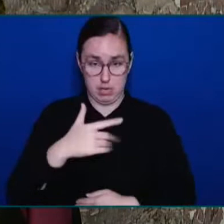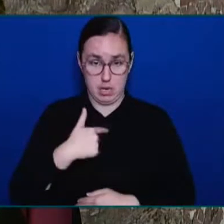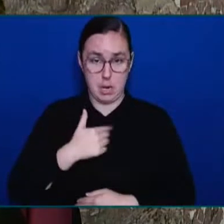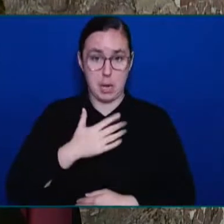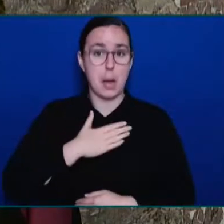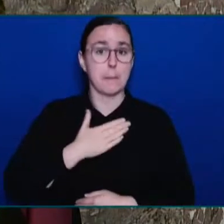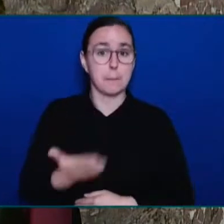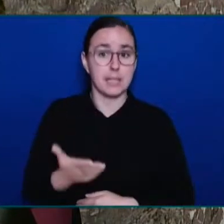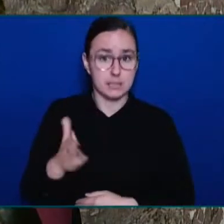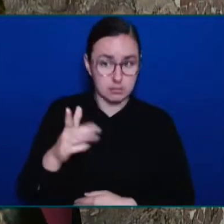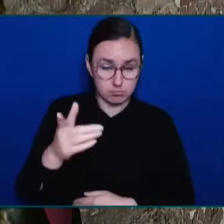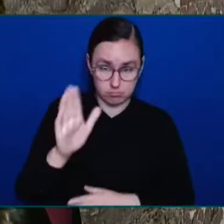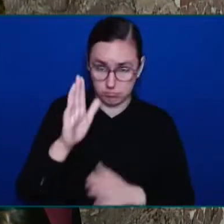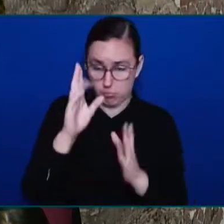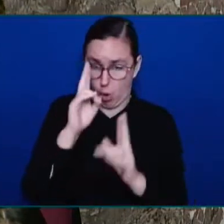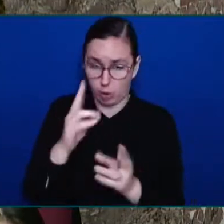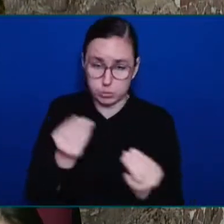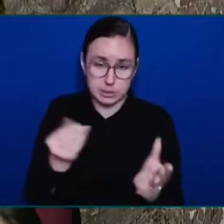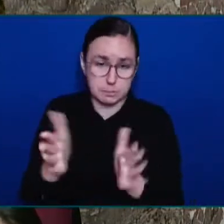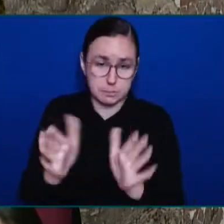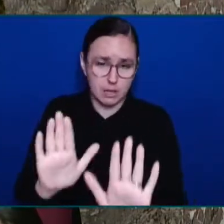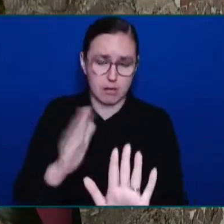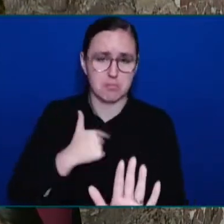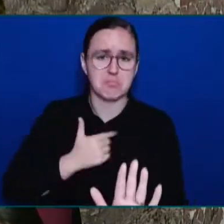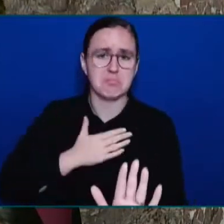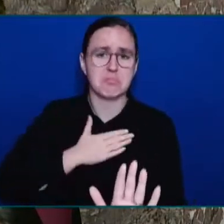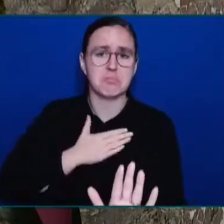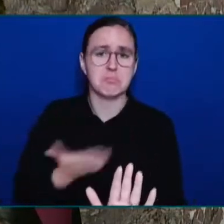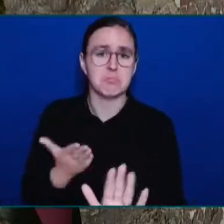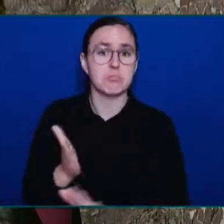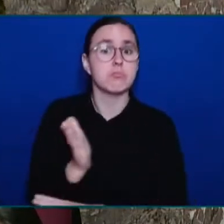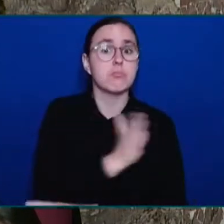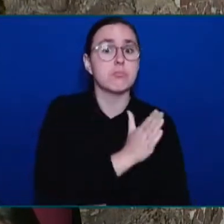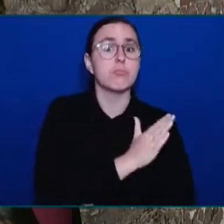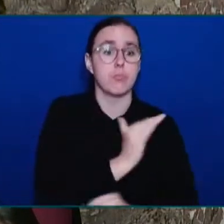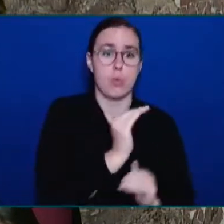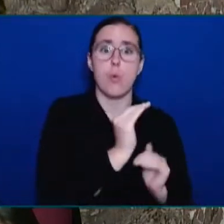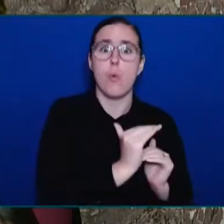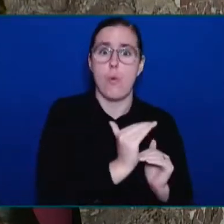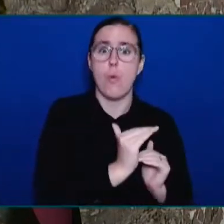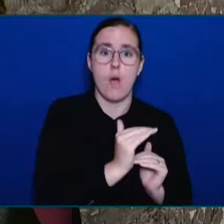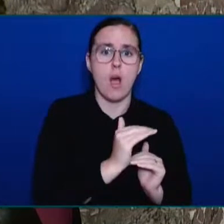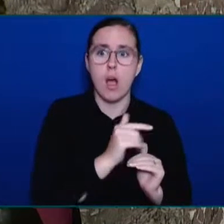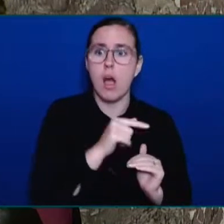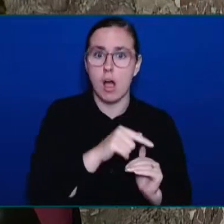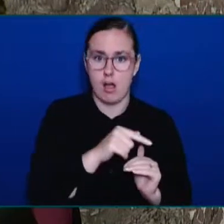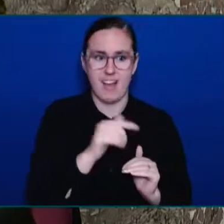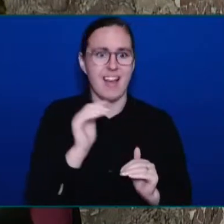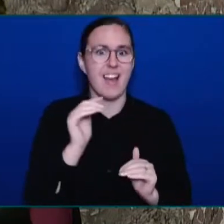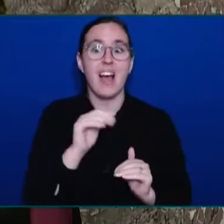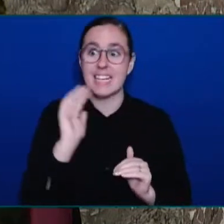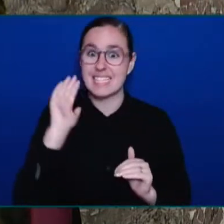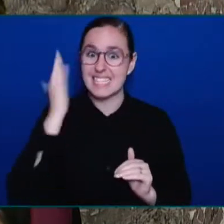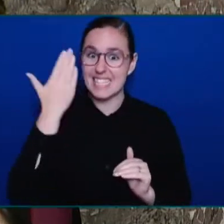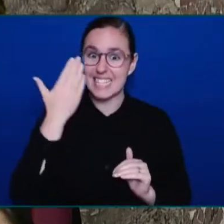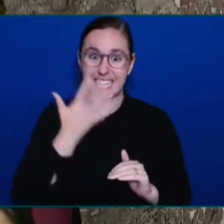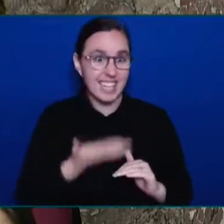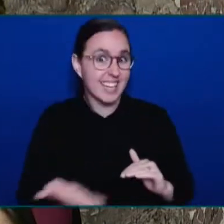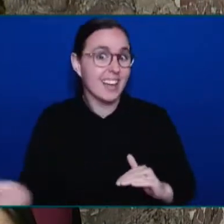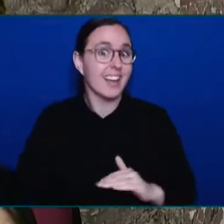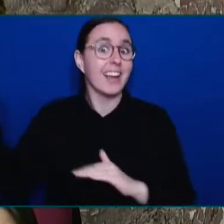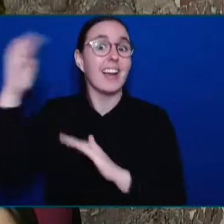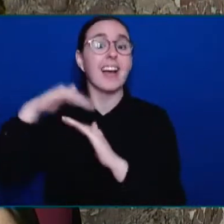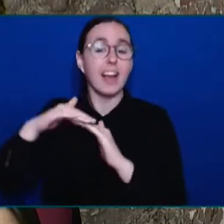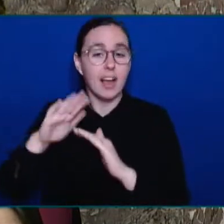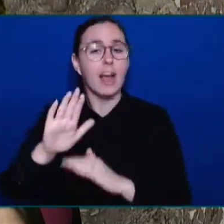base before that made that number seem bigger because it was a low base, Honourable Speaker. But we went from one of the bottom in